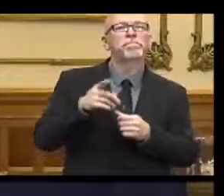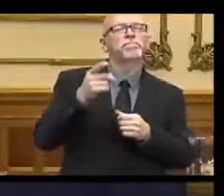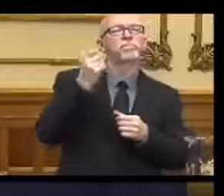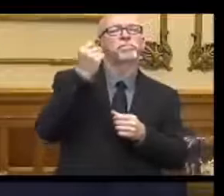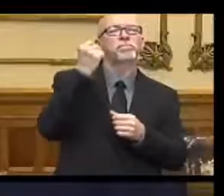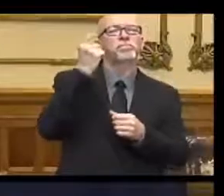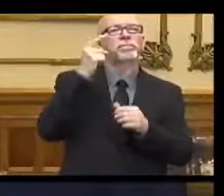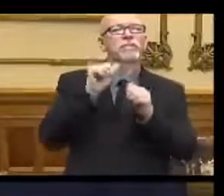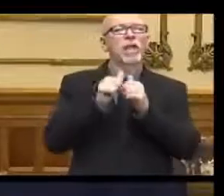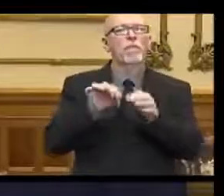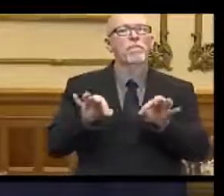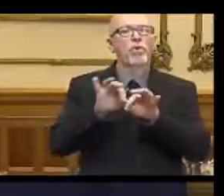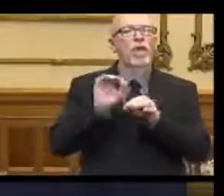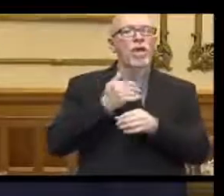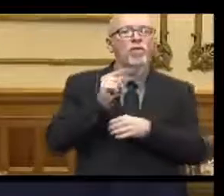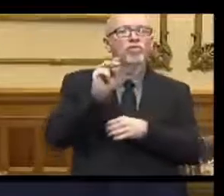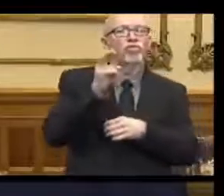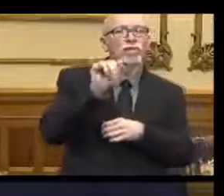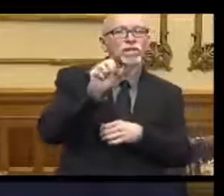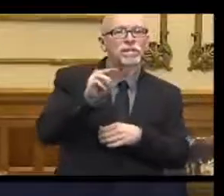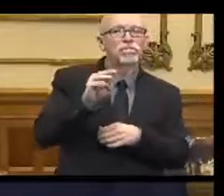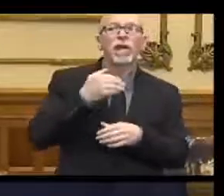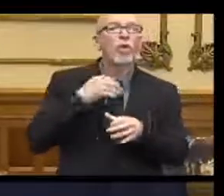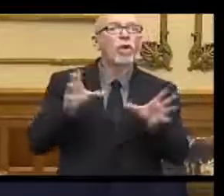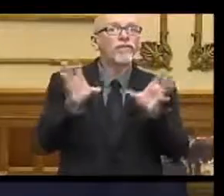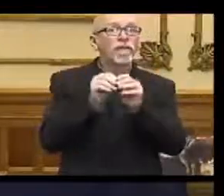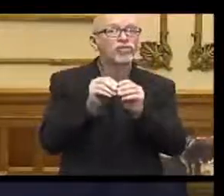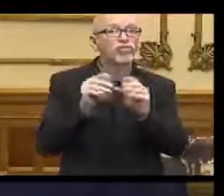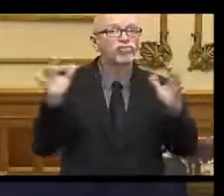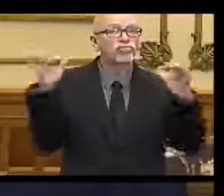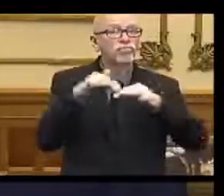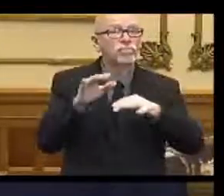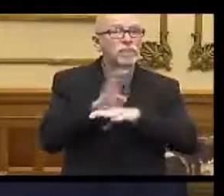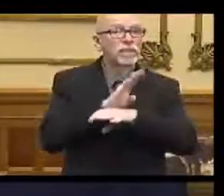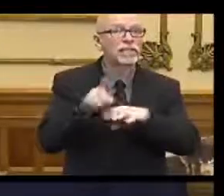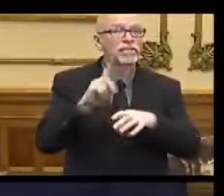Understanding how important our tourism and our convention business is,